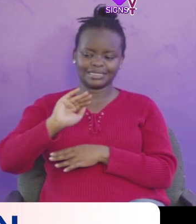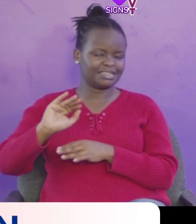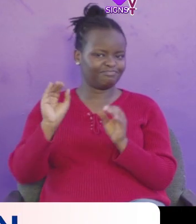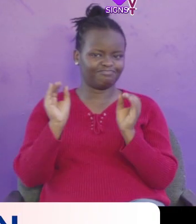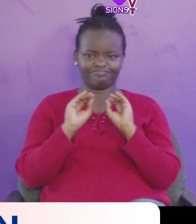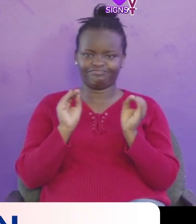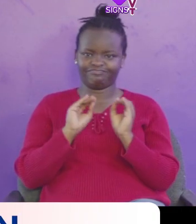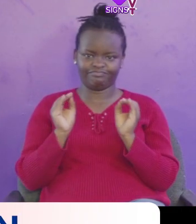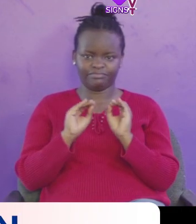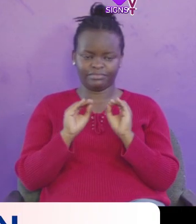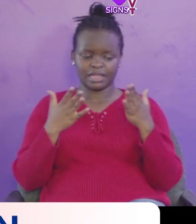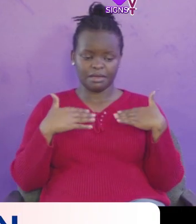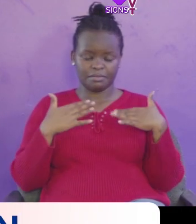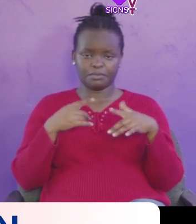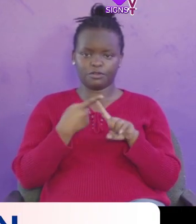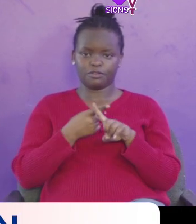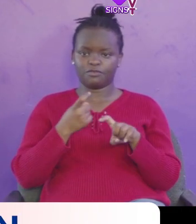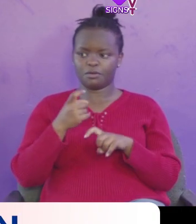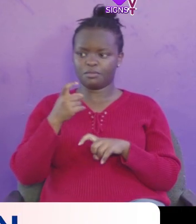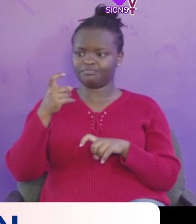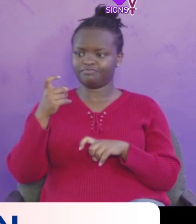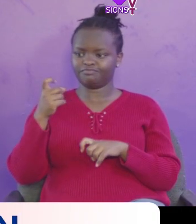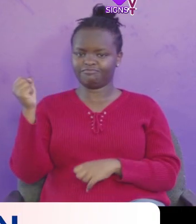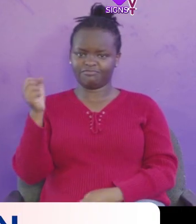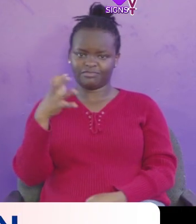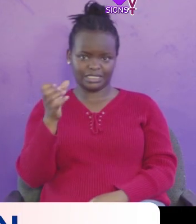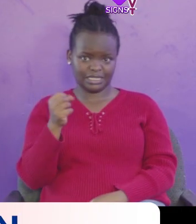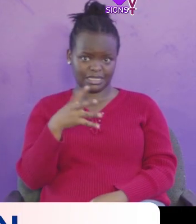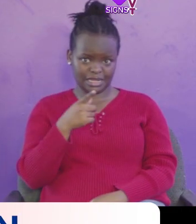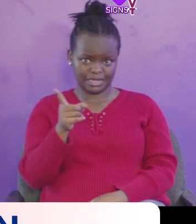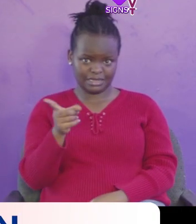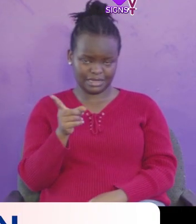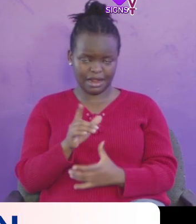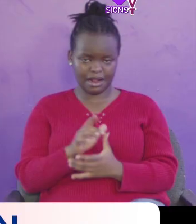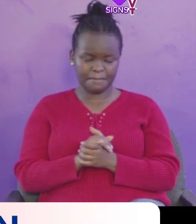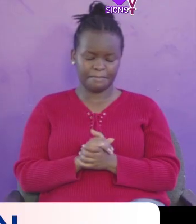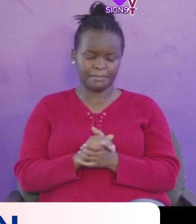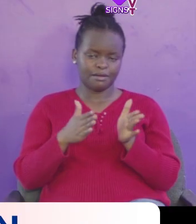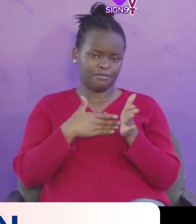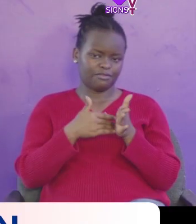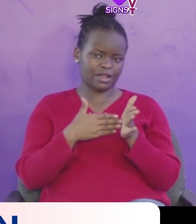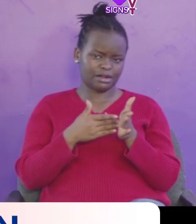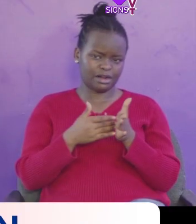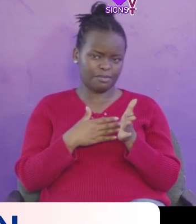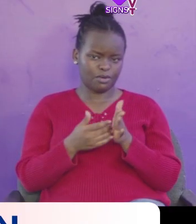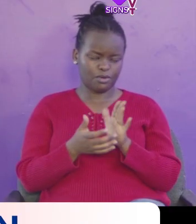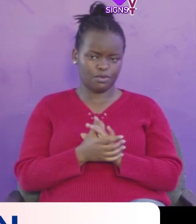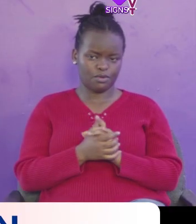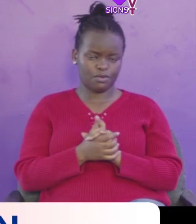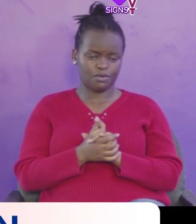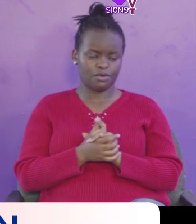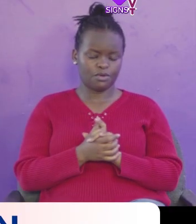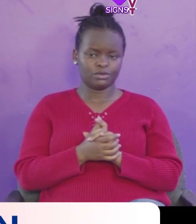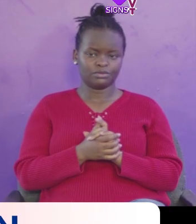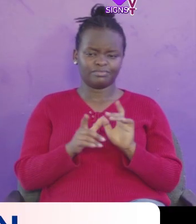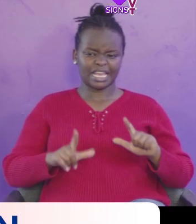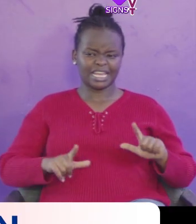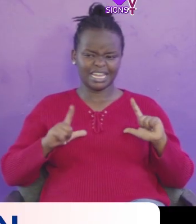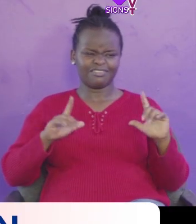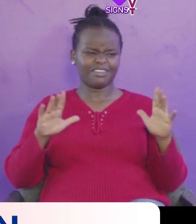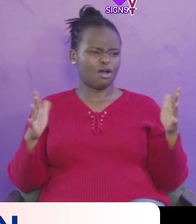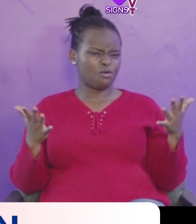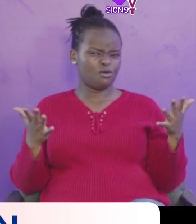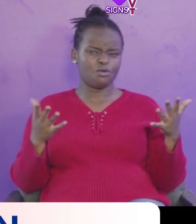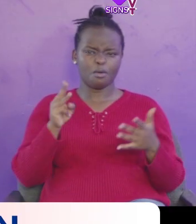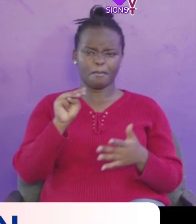assumed that people from ghetto they are vulnerable. By the way, hebu niambie maisha Mukuru. Unaishi Mukuru?